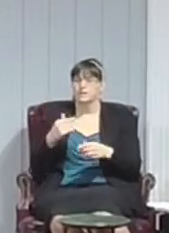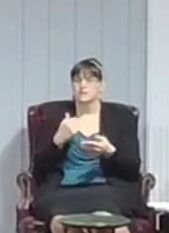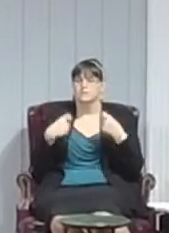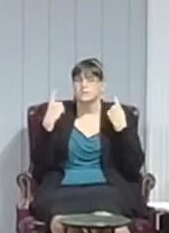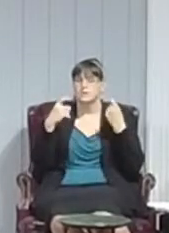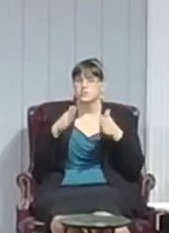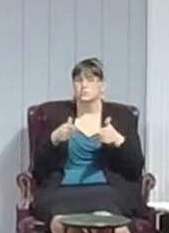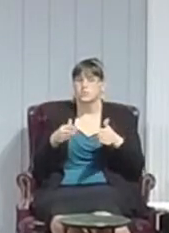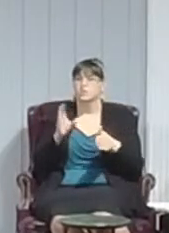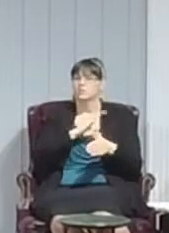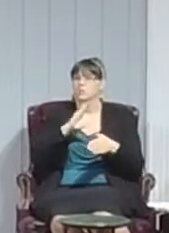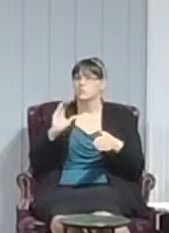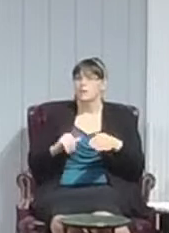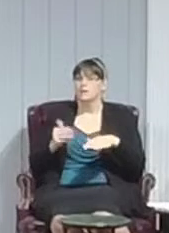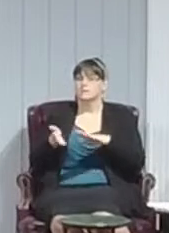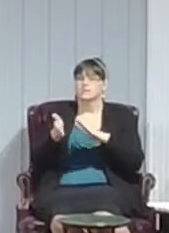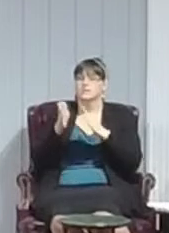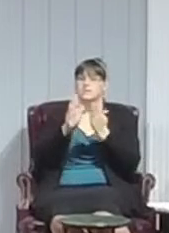So